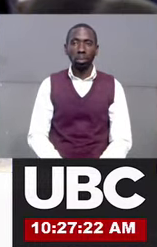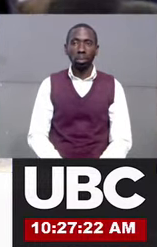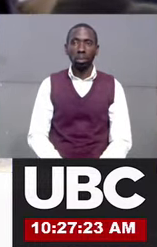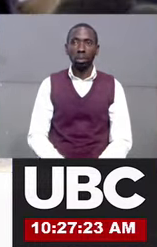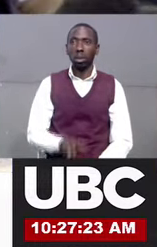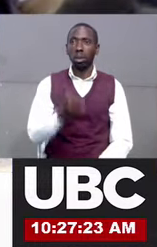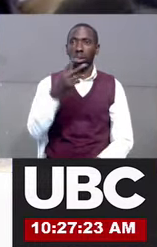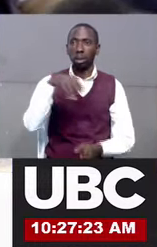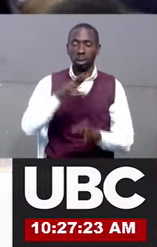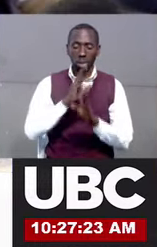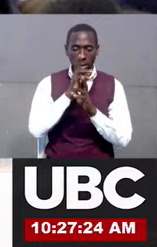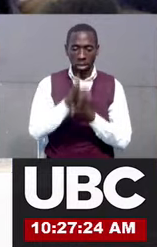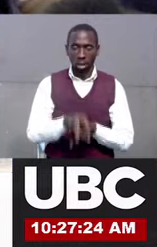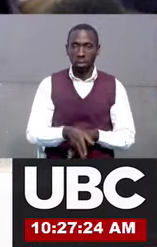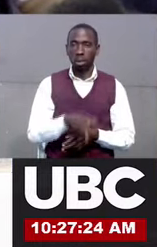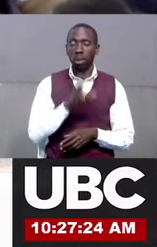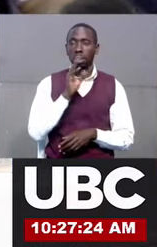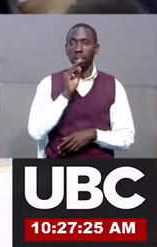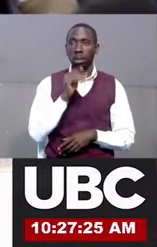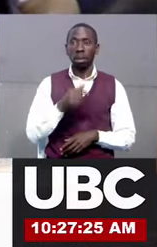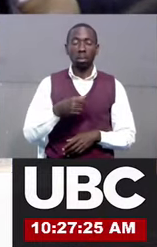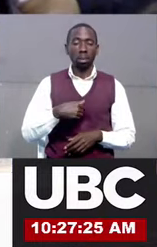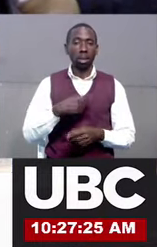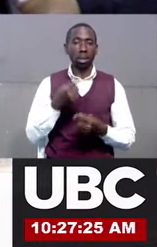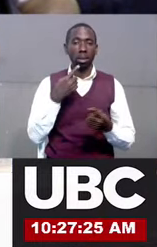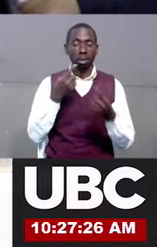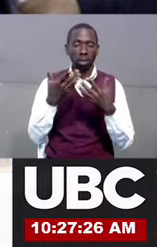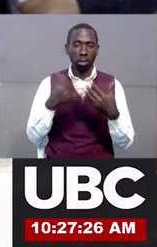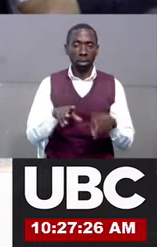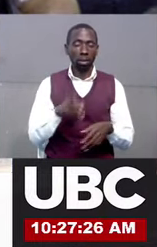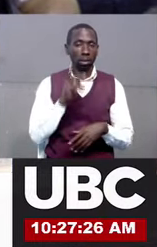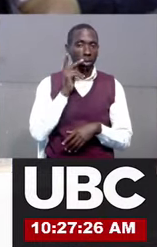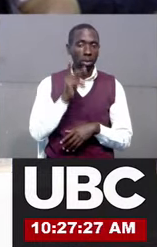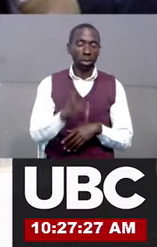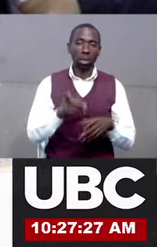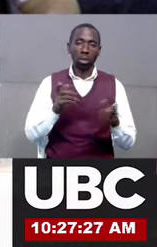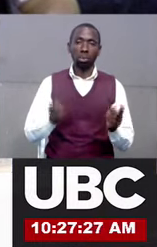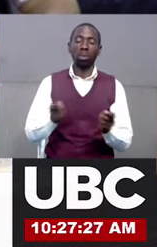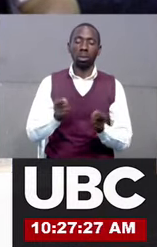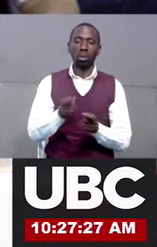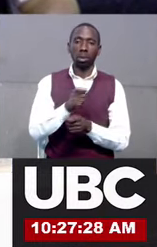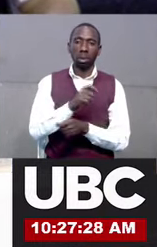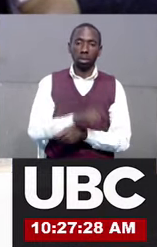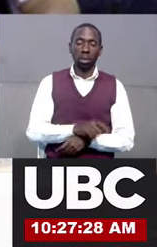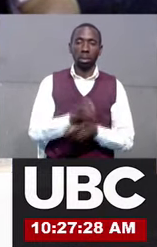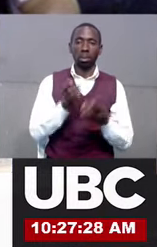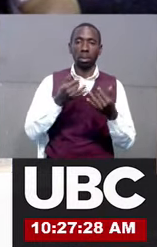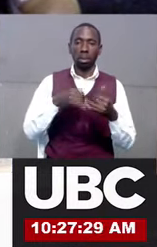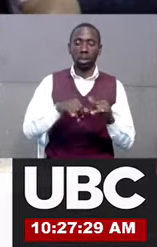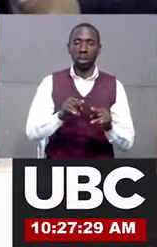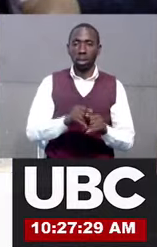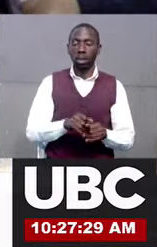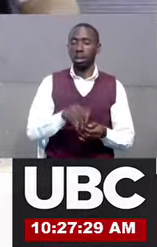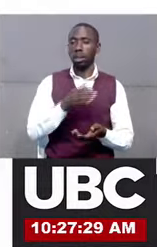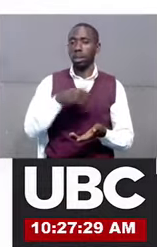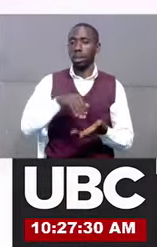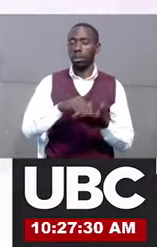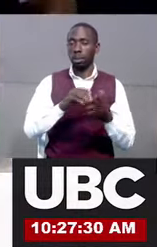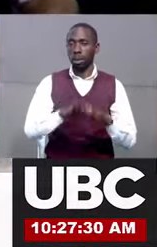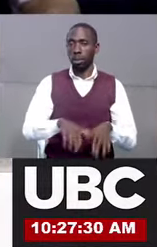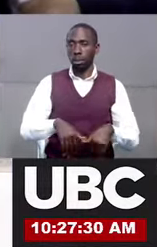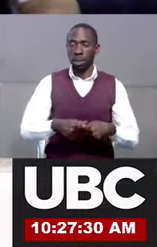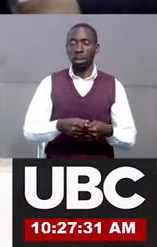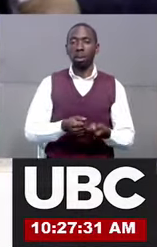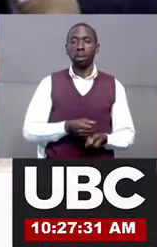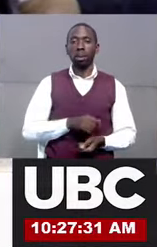Honourable Speaker, I had made mention of our vision, which is a transformed, independent, and people-centered parliament. Our vision, which is to